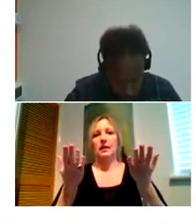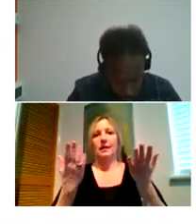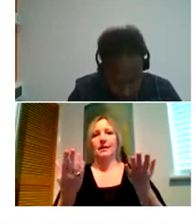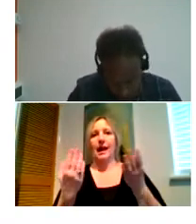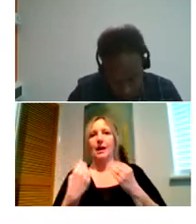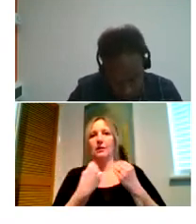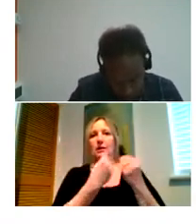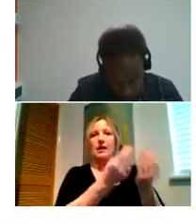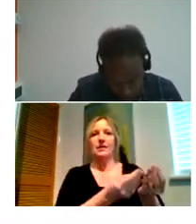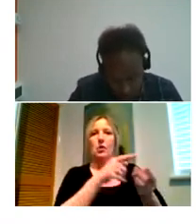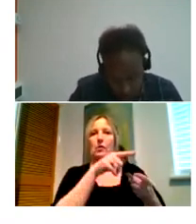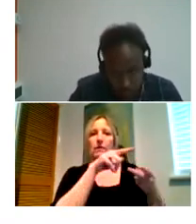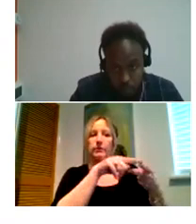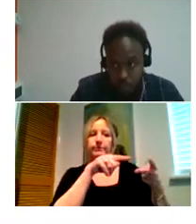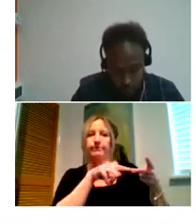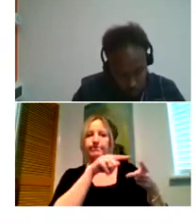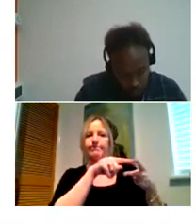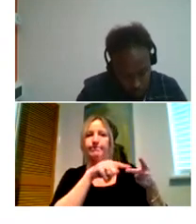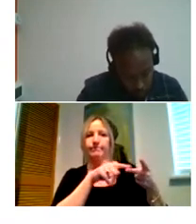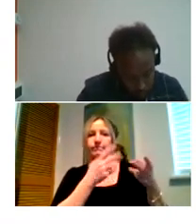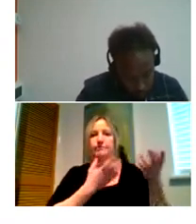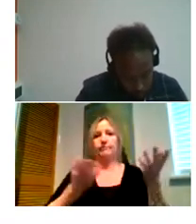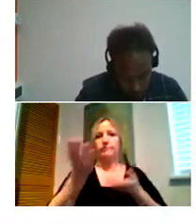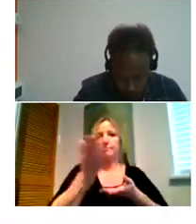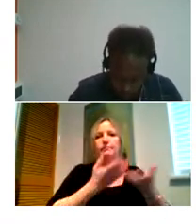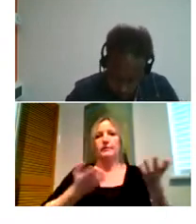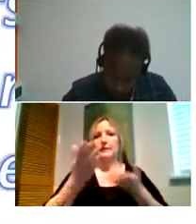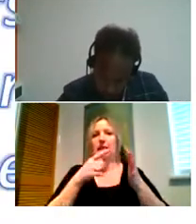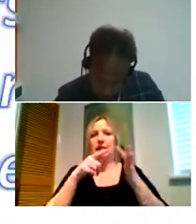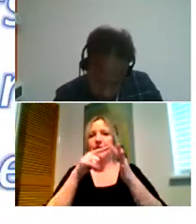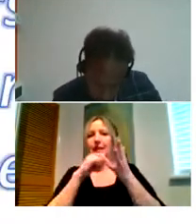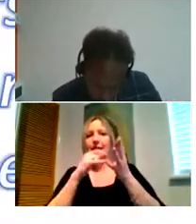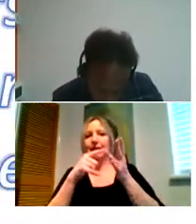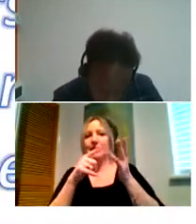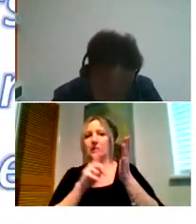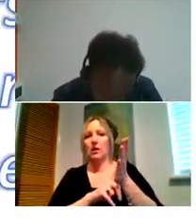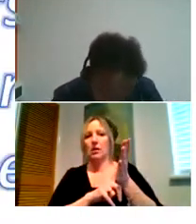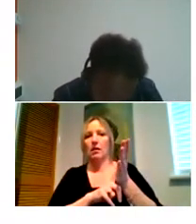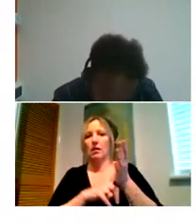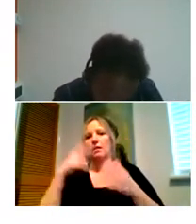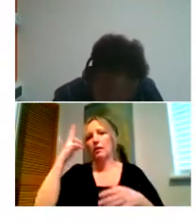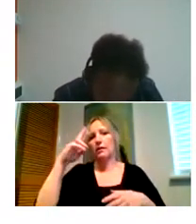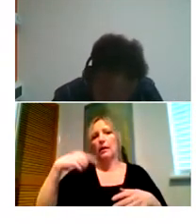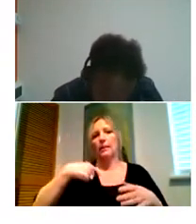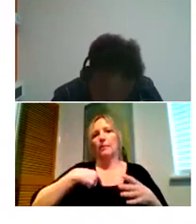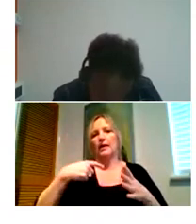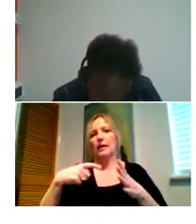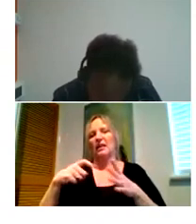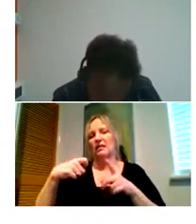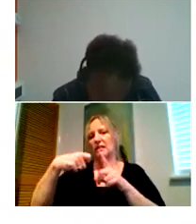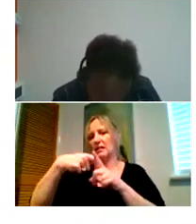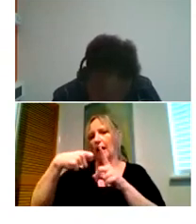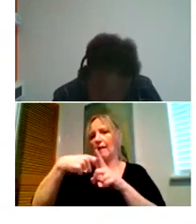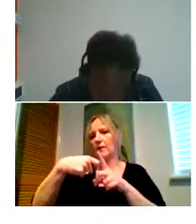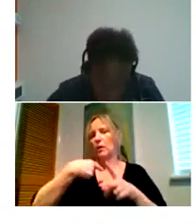Harrow College. Thank you very much. My name is Kawal and I teach in the